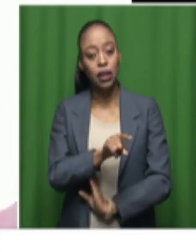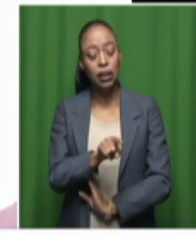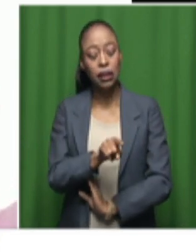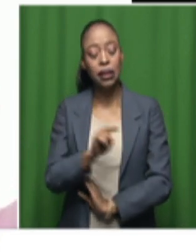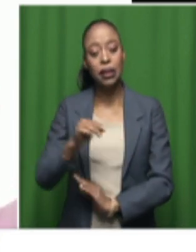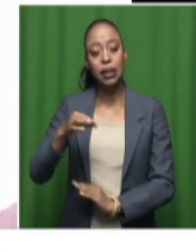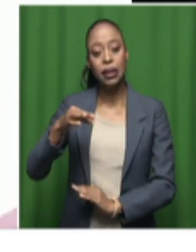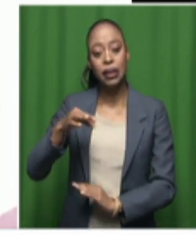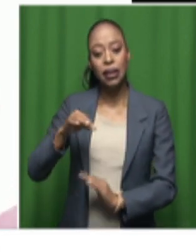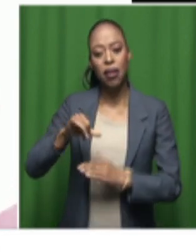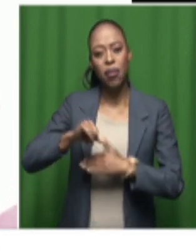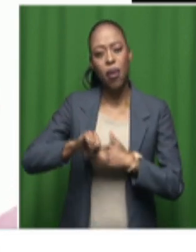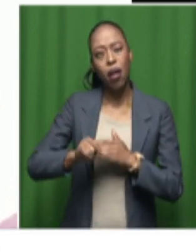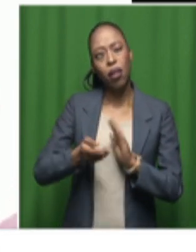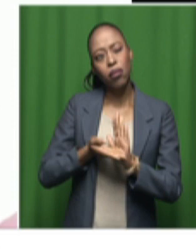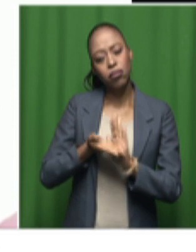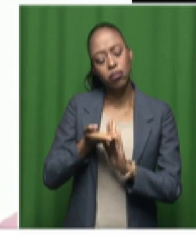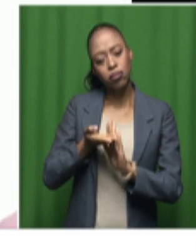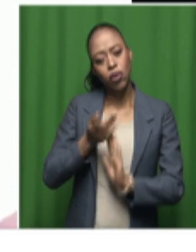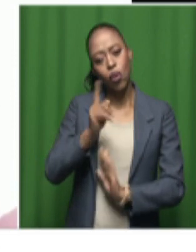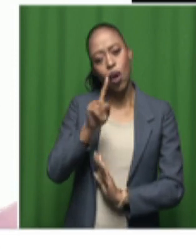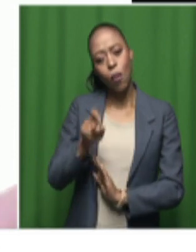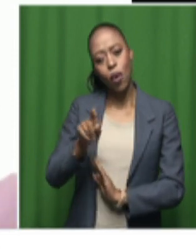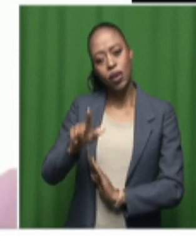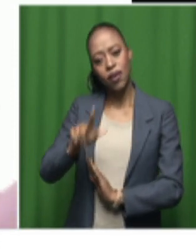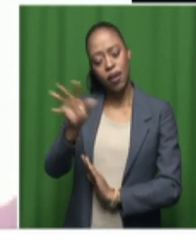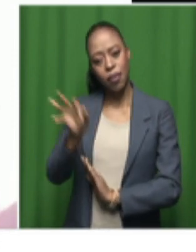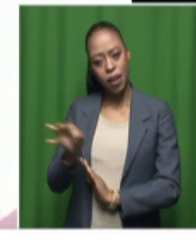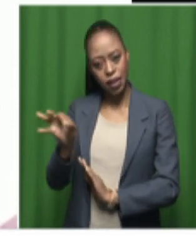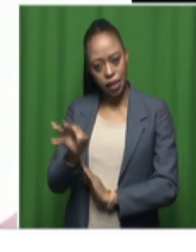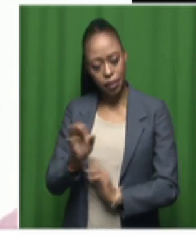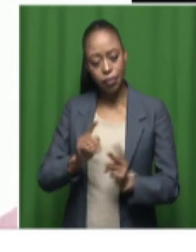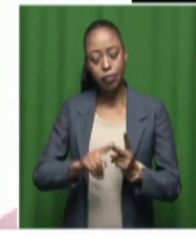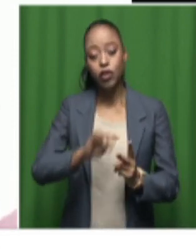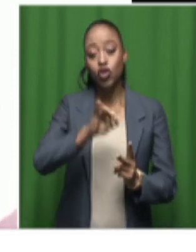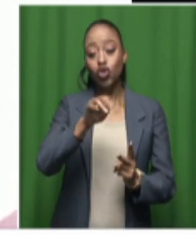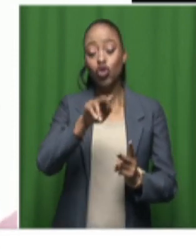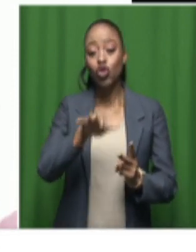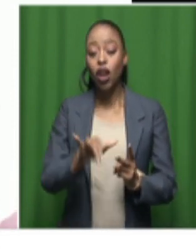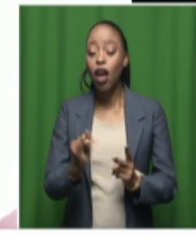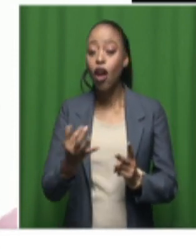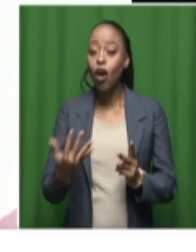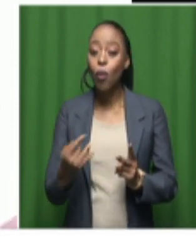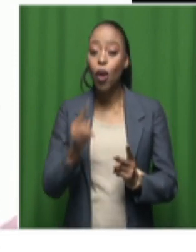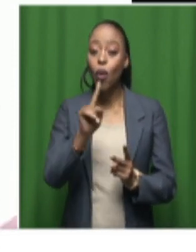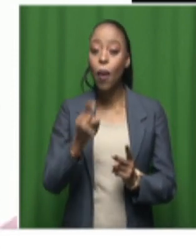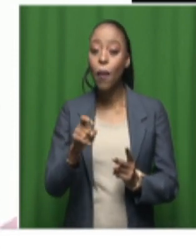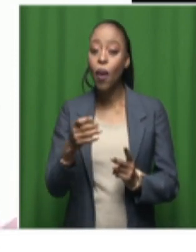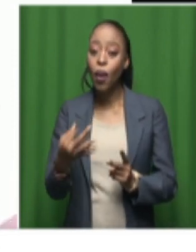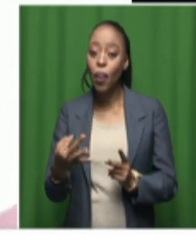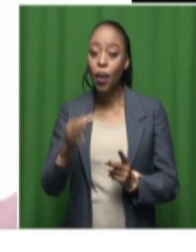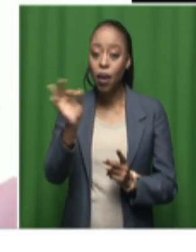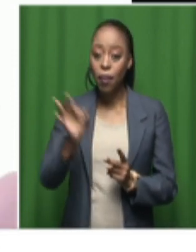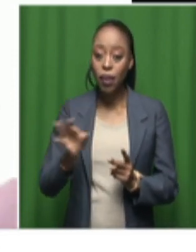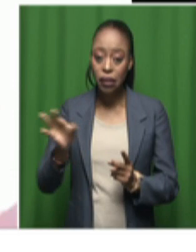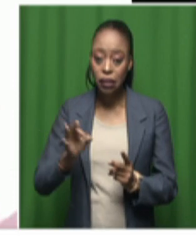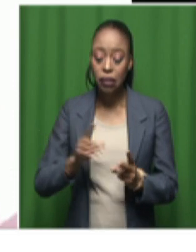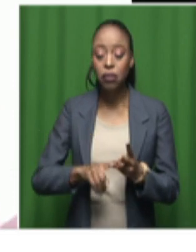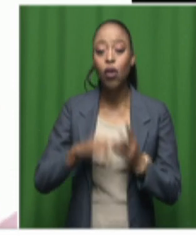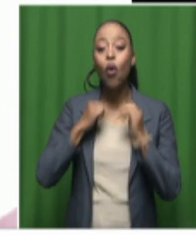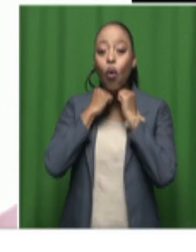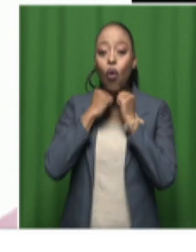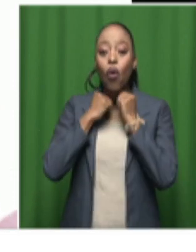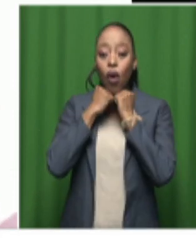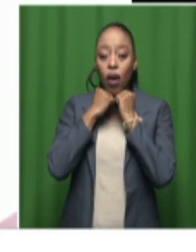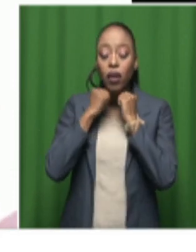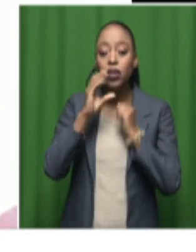monthly increase was 1.7%. In July, it was 1.3%. In